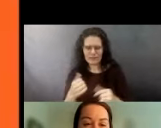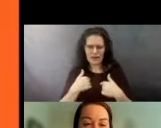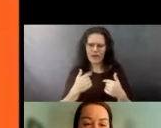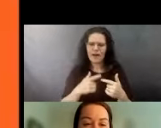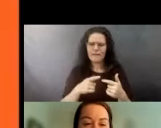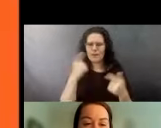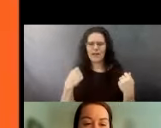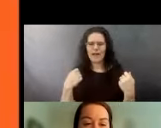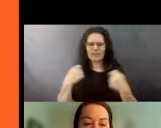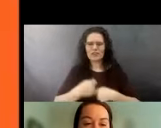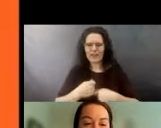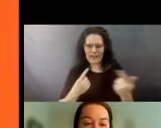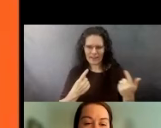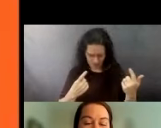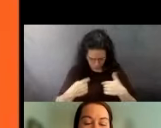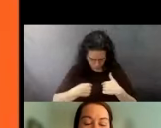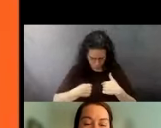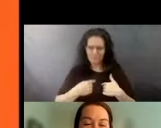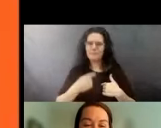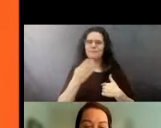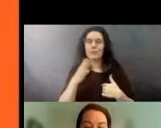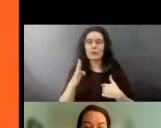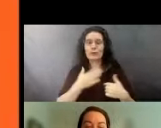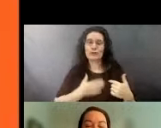guess the color of my shirt is blue. I'd forgotten.